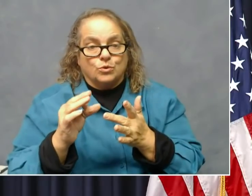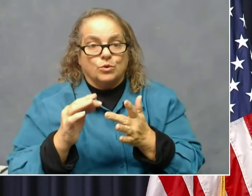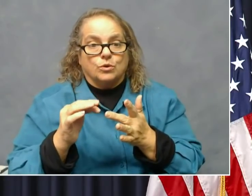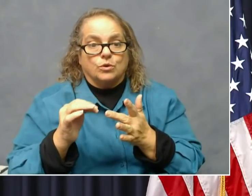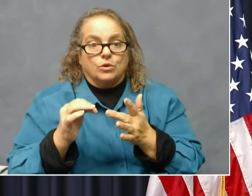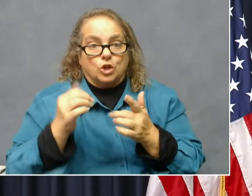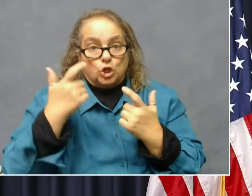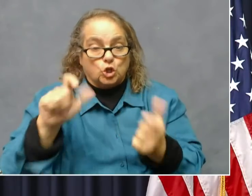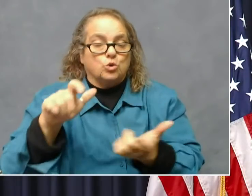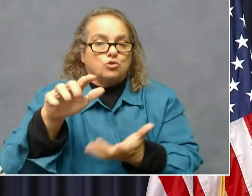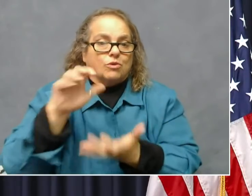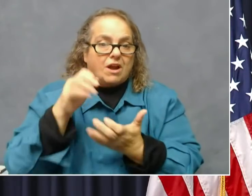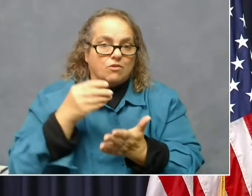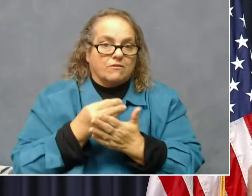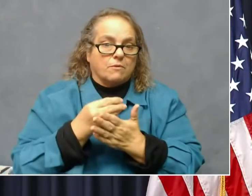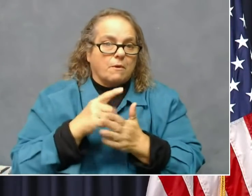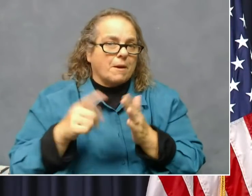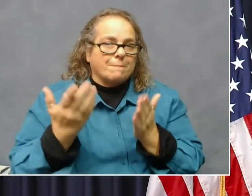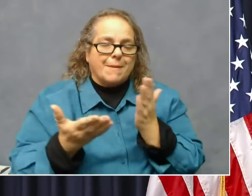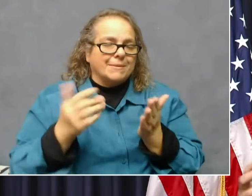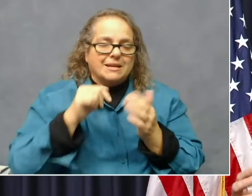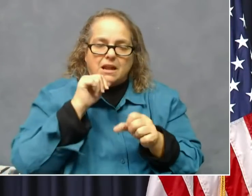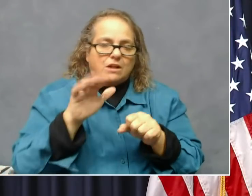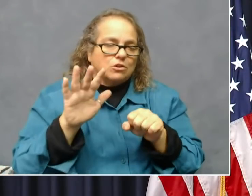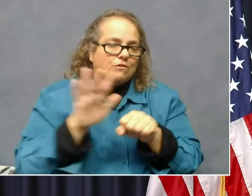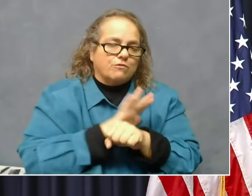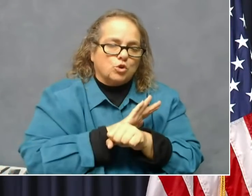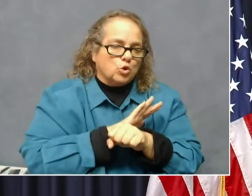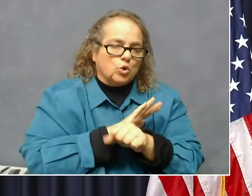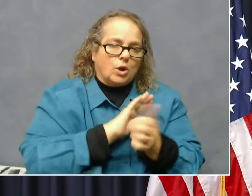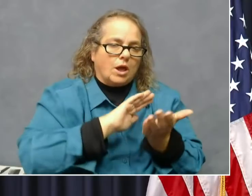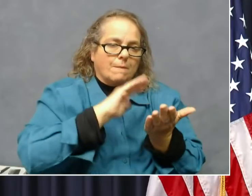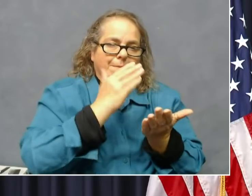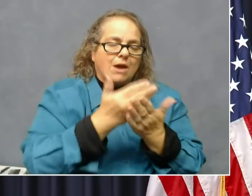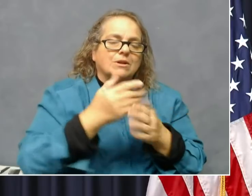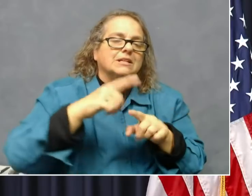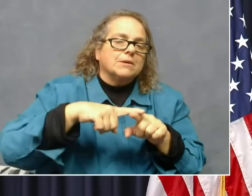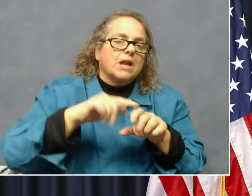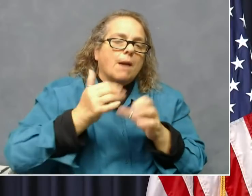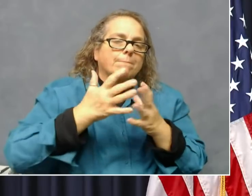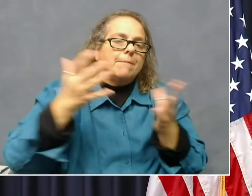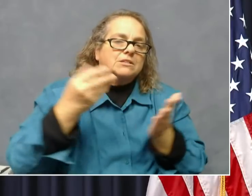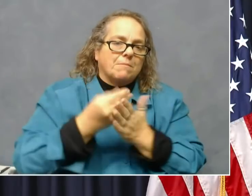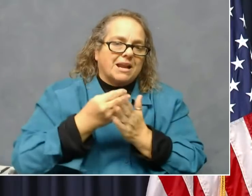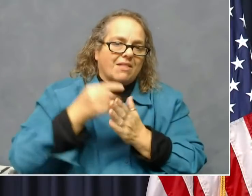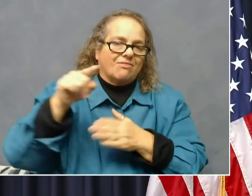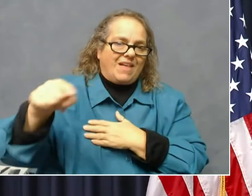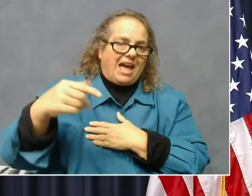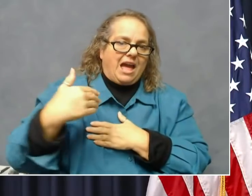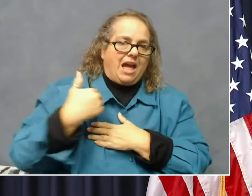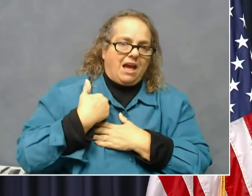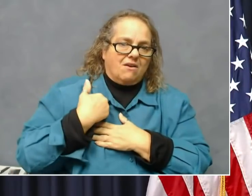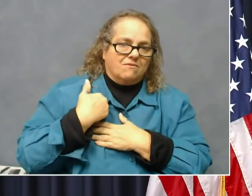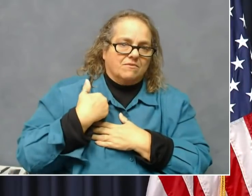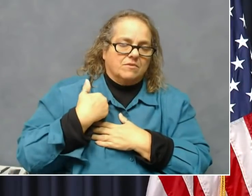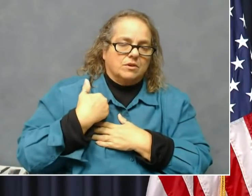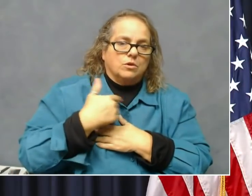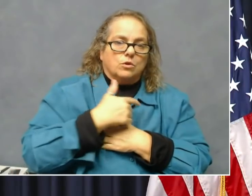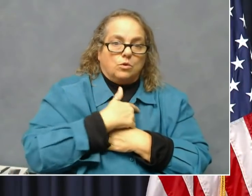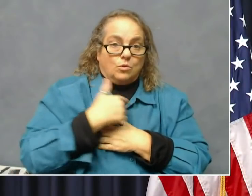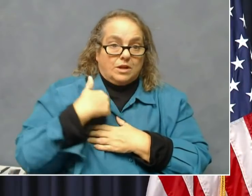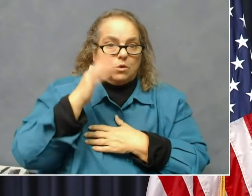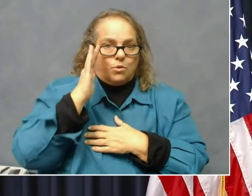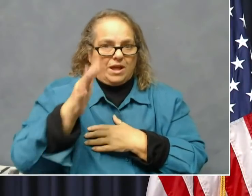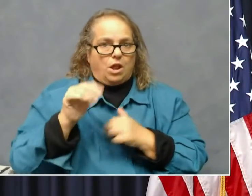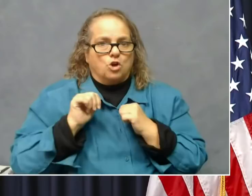potentially not the full amount based on the solvency of the company. But we are going to aggressively seek